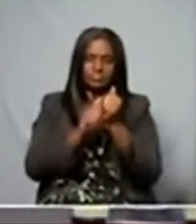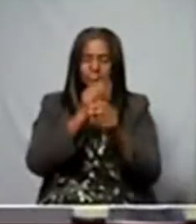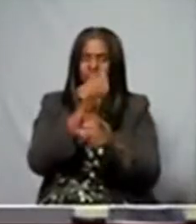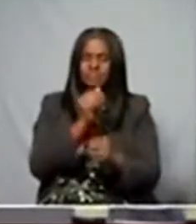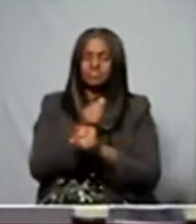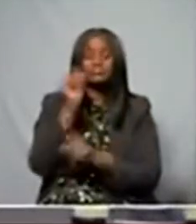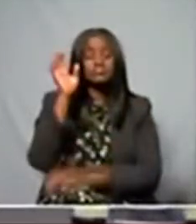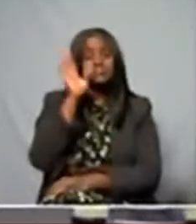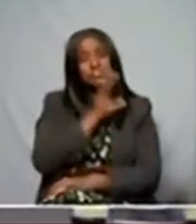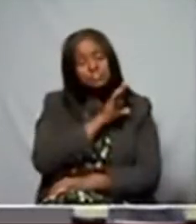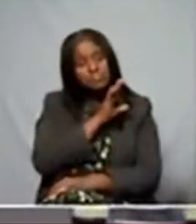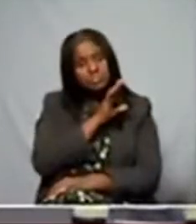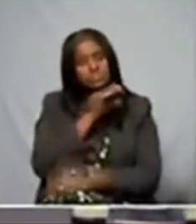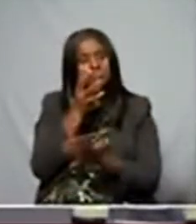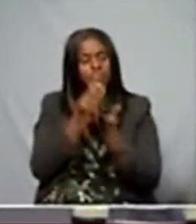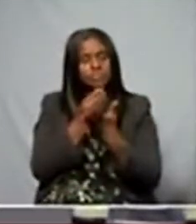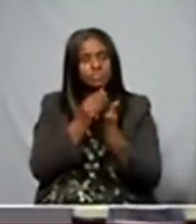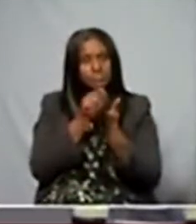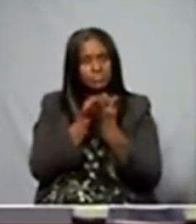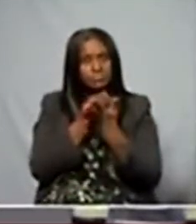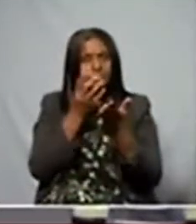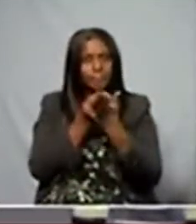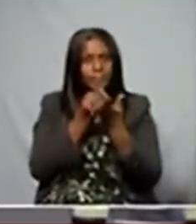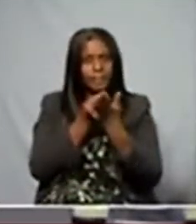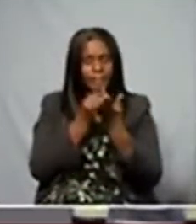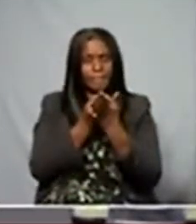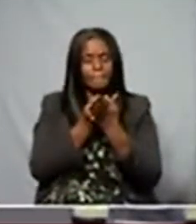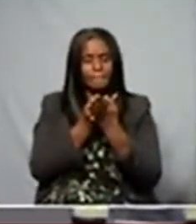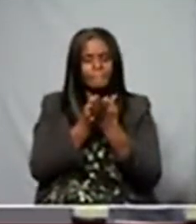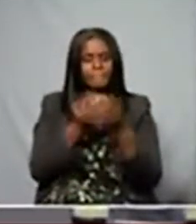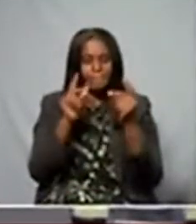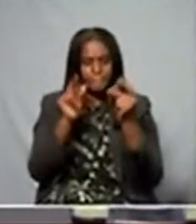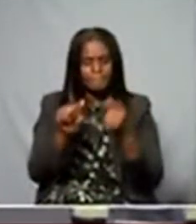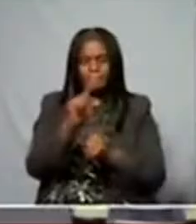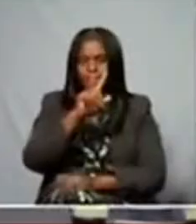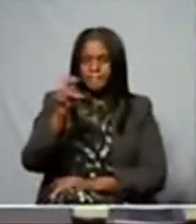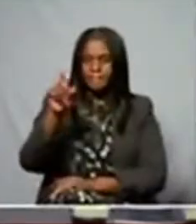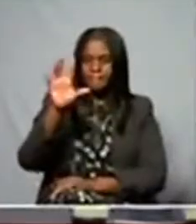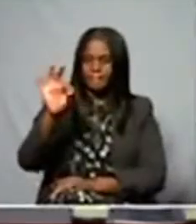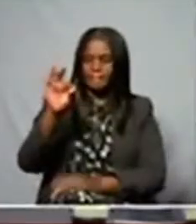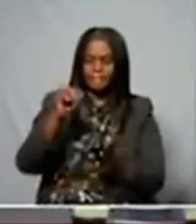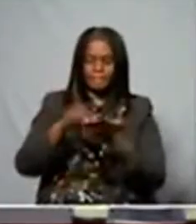received amounts amounting to